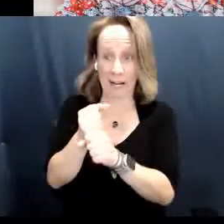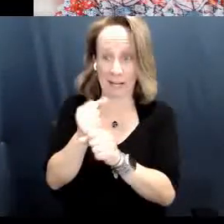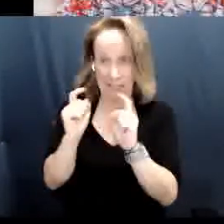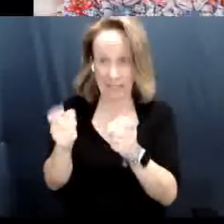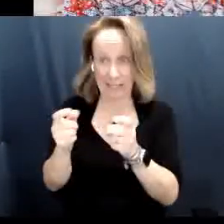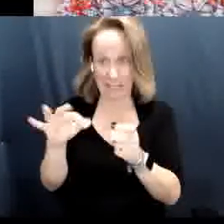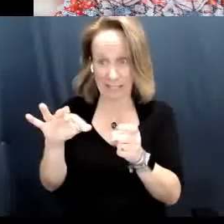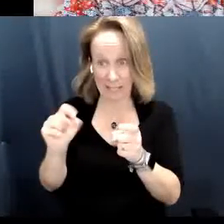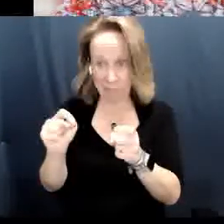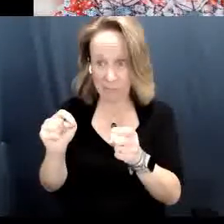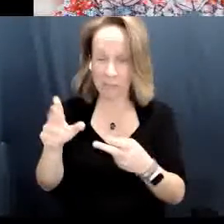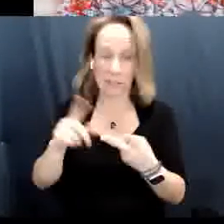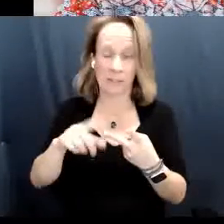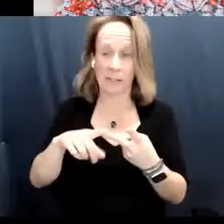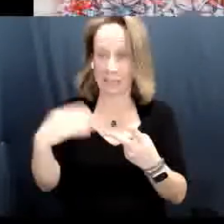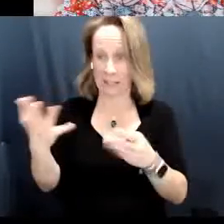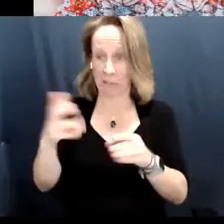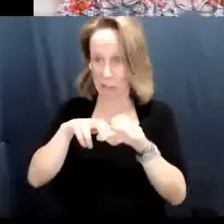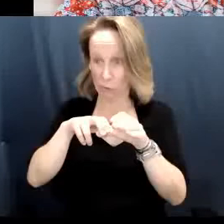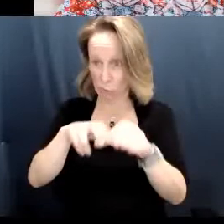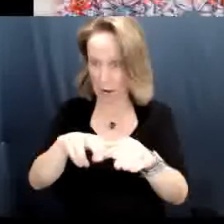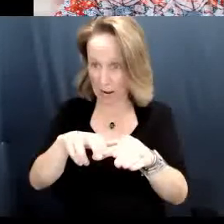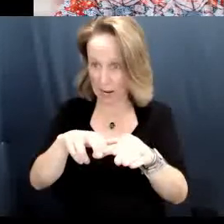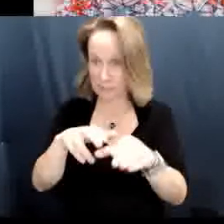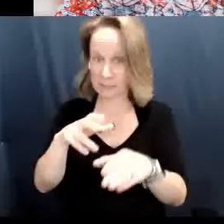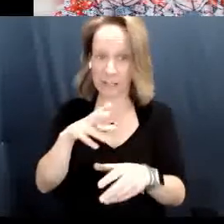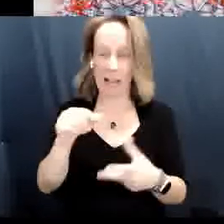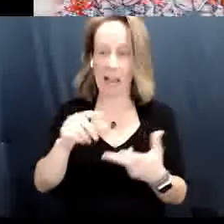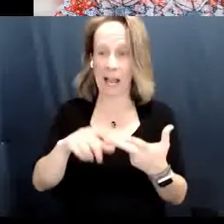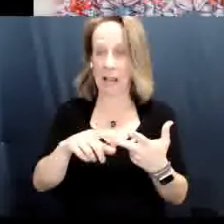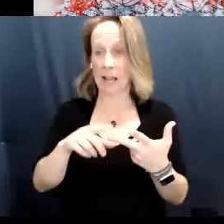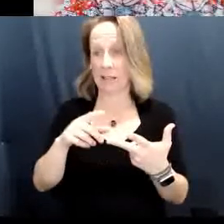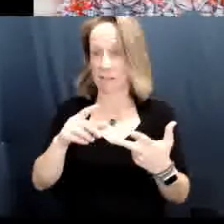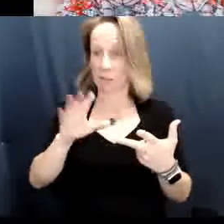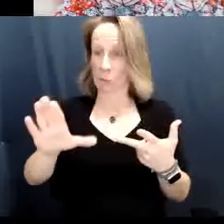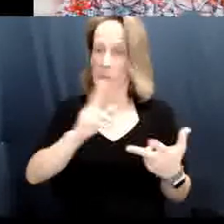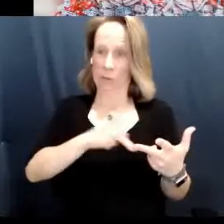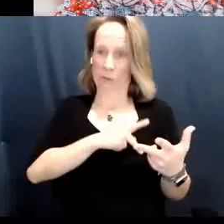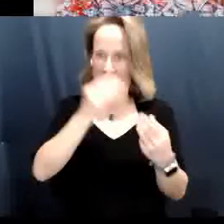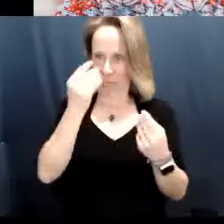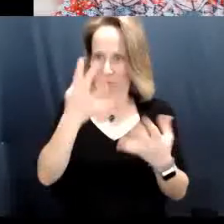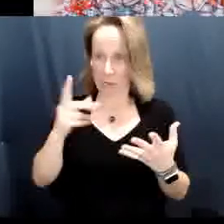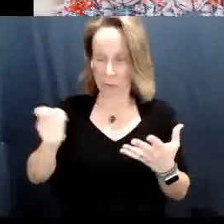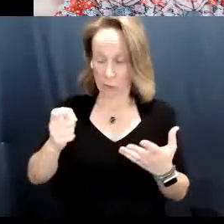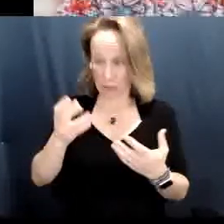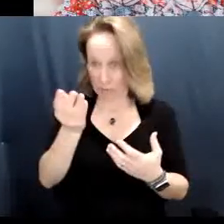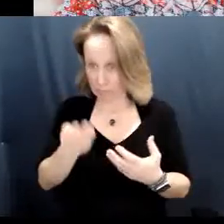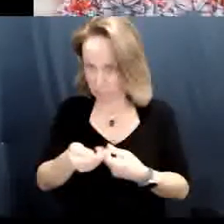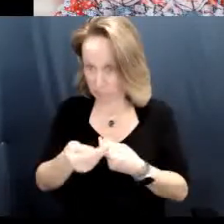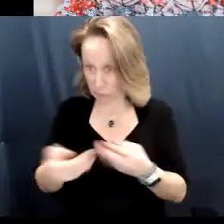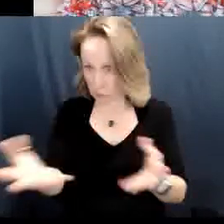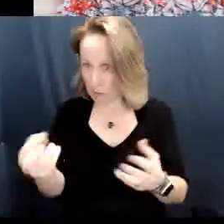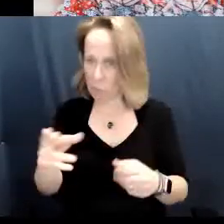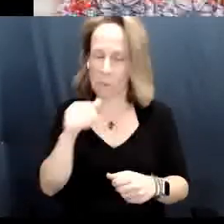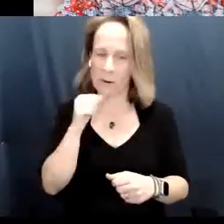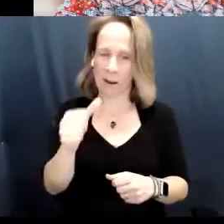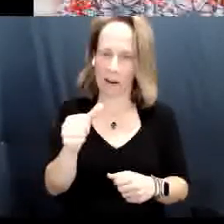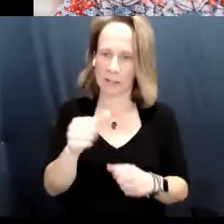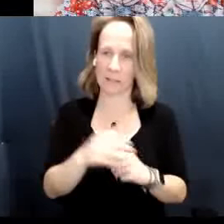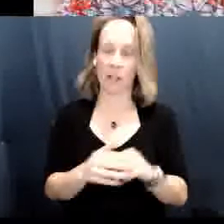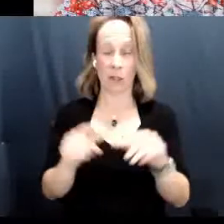transporting participants, and giving out personal contact information. The group should also come up and set boundaries